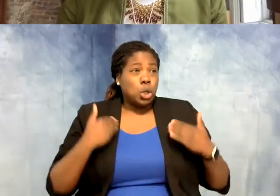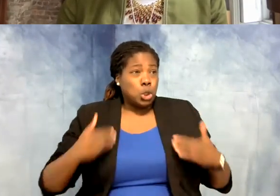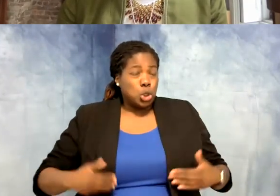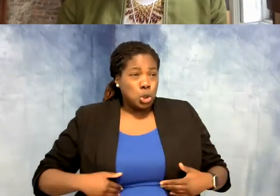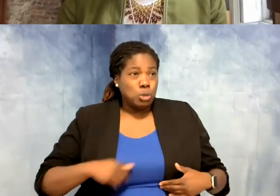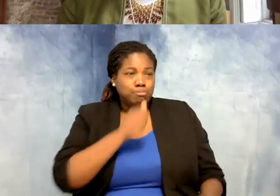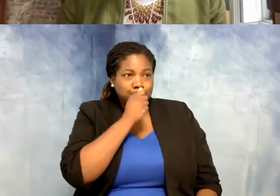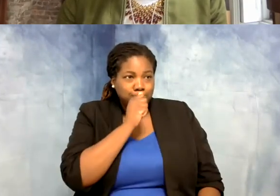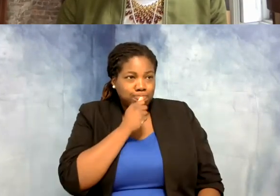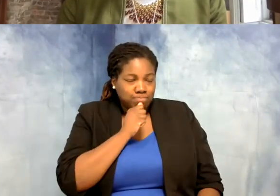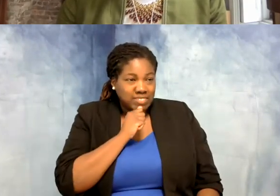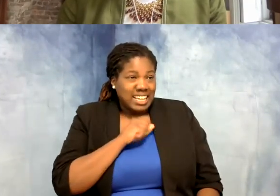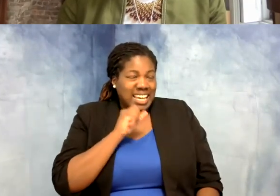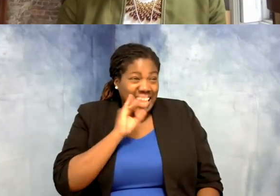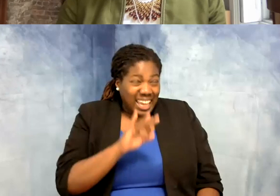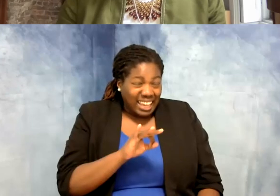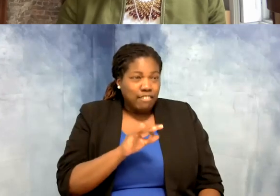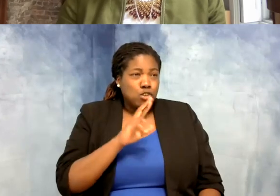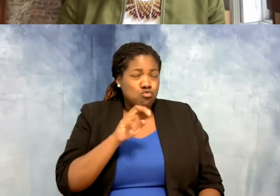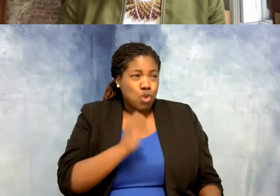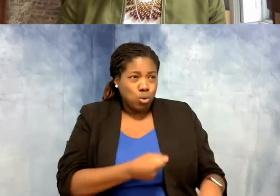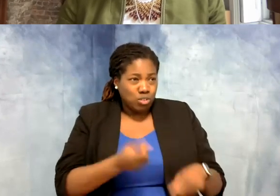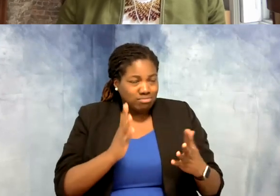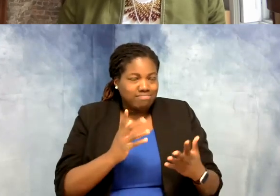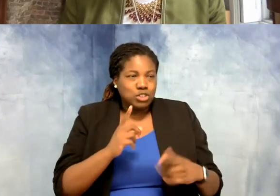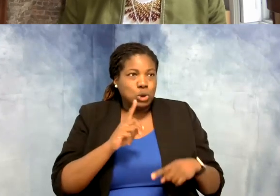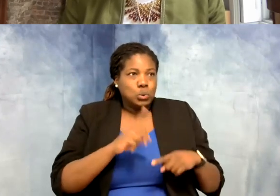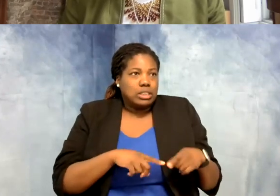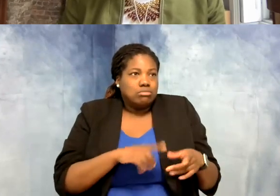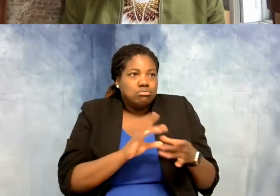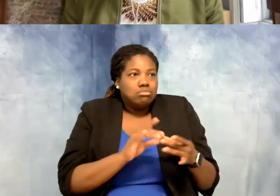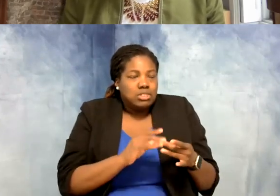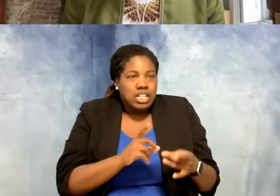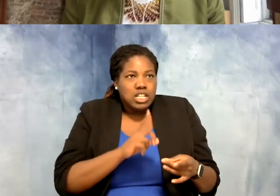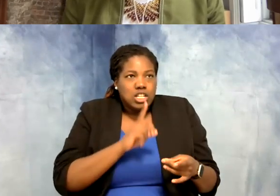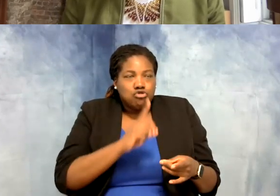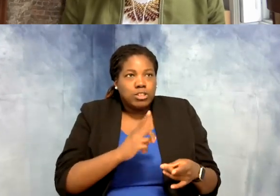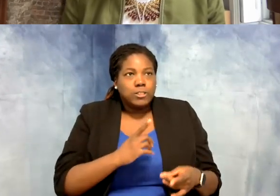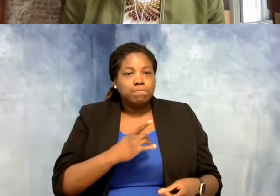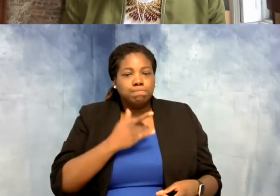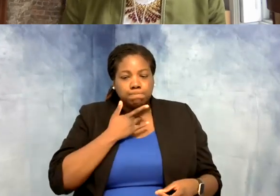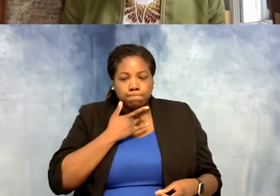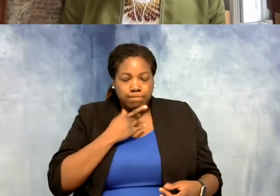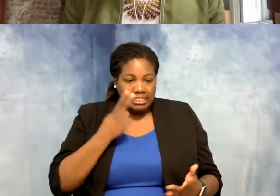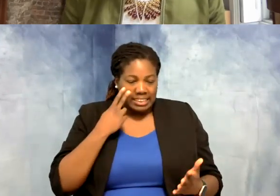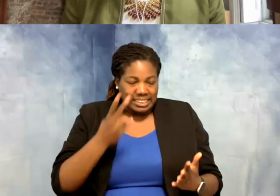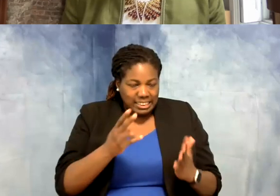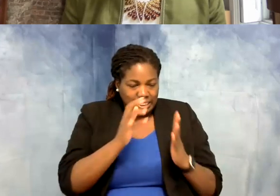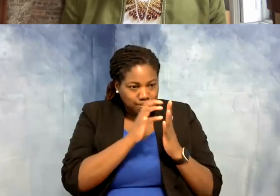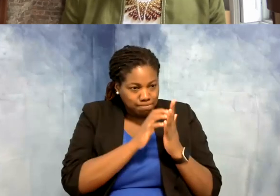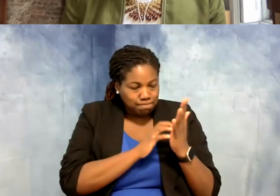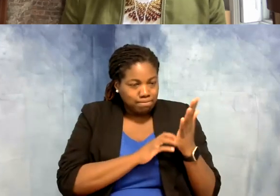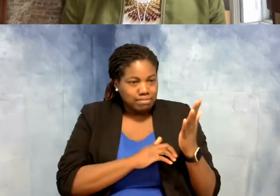cause if Roe is overturned really cannot be overstated. And so the gut punch of seeing the words on the page